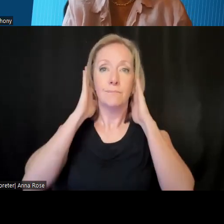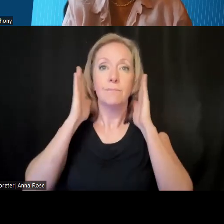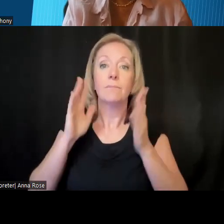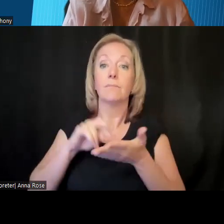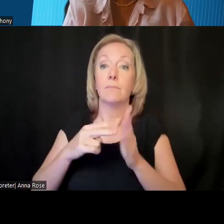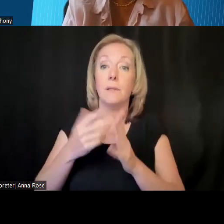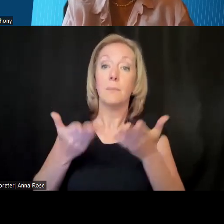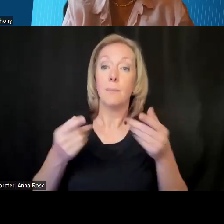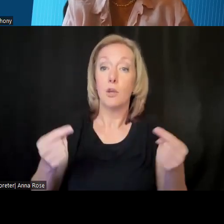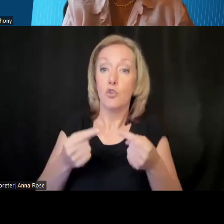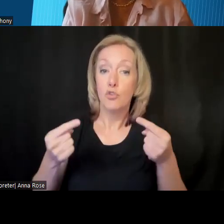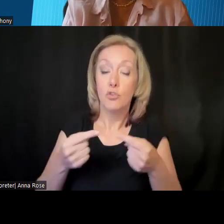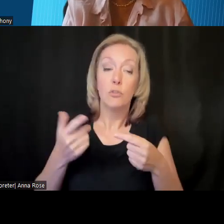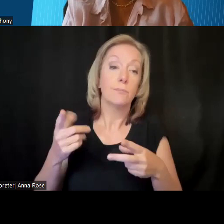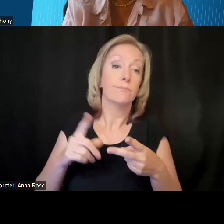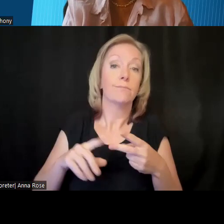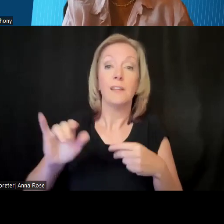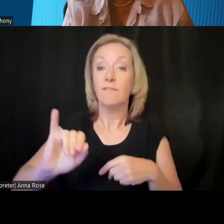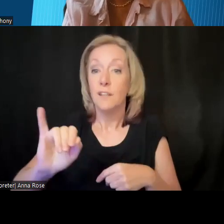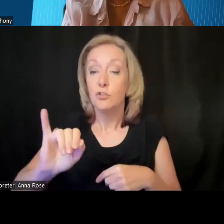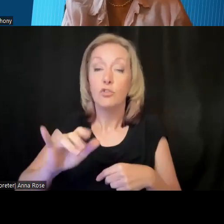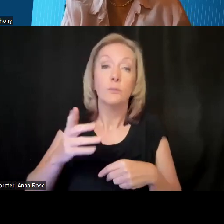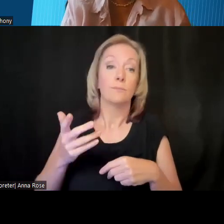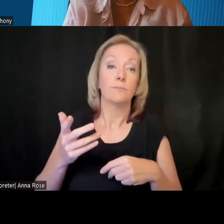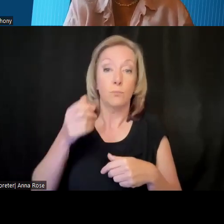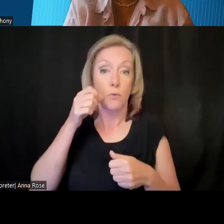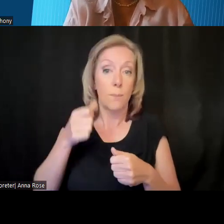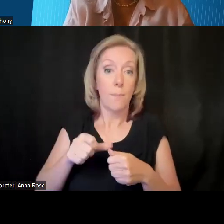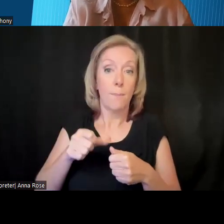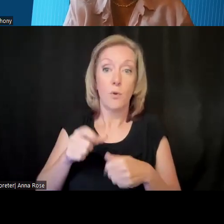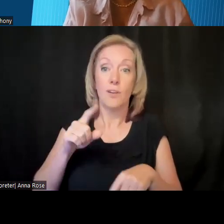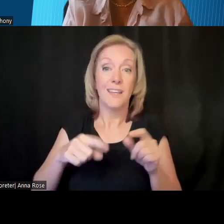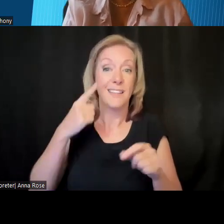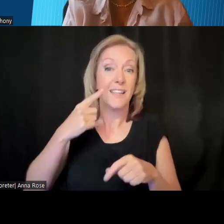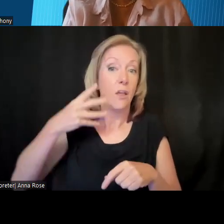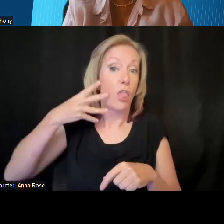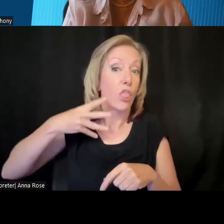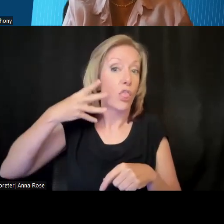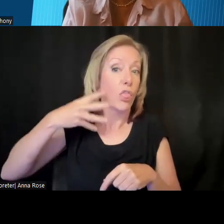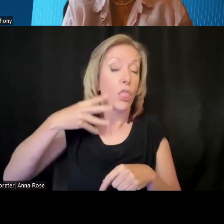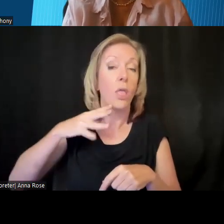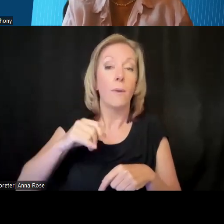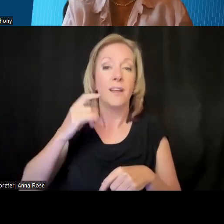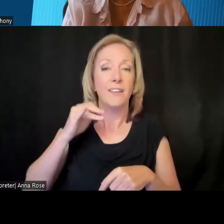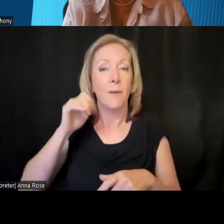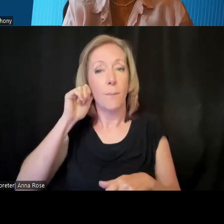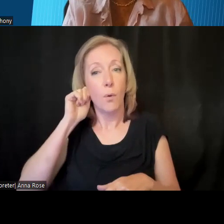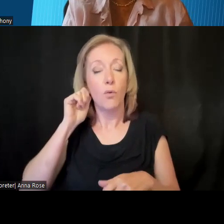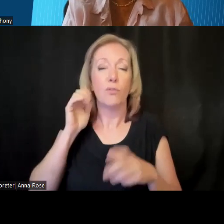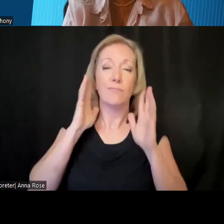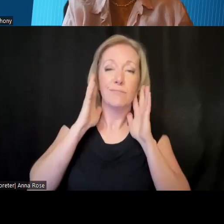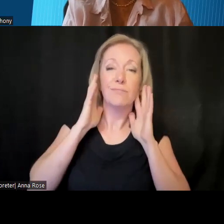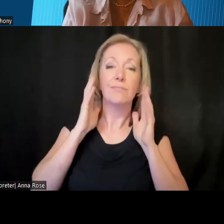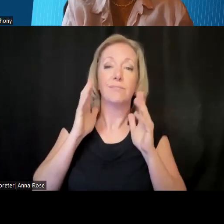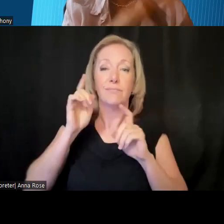ears. This could be an example of an ear infection. So remember, you may not be able to see it through the discharge of the ear, but you might have a